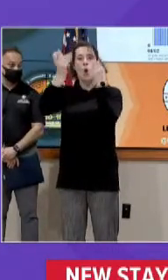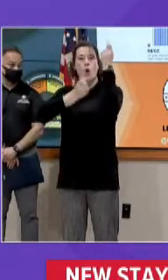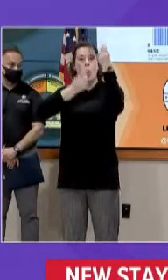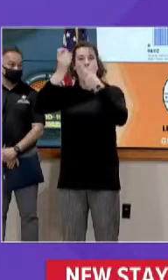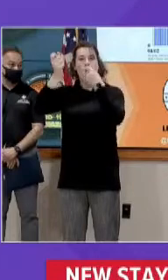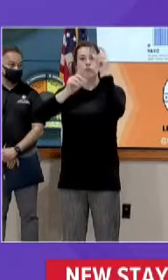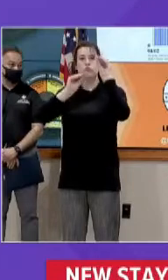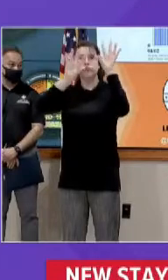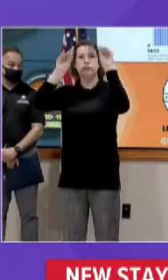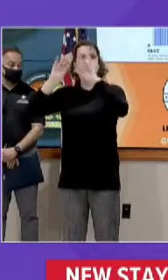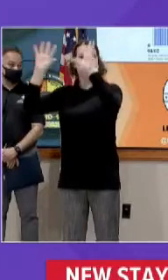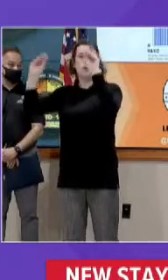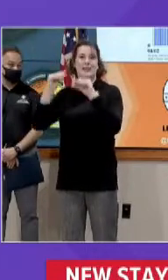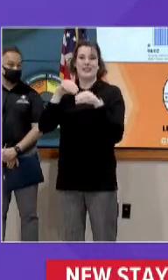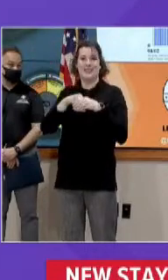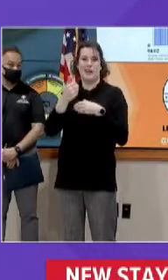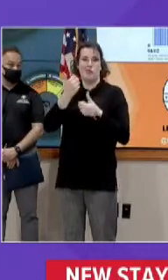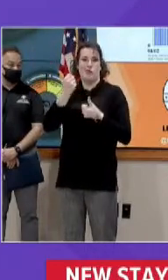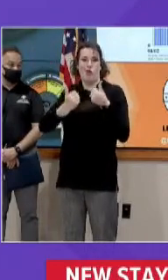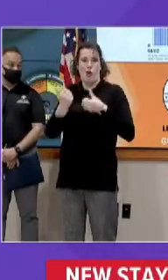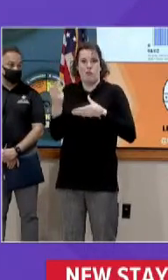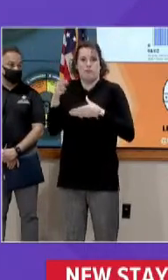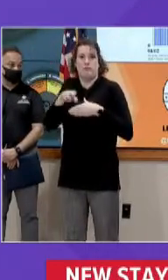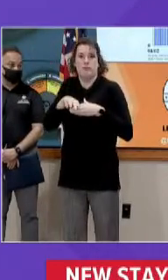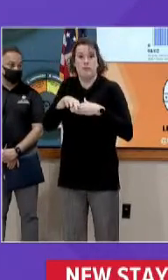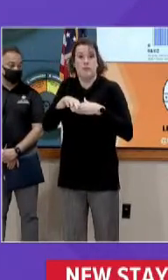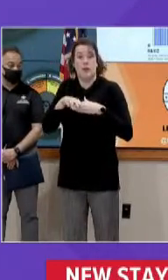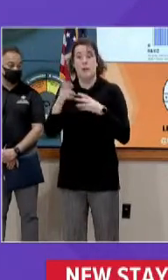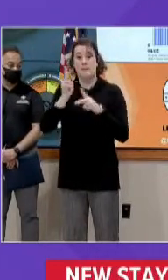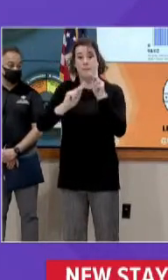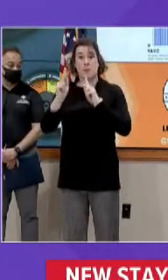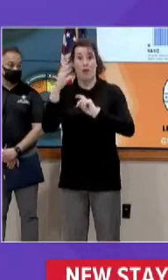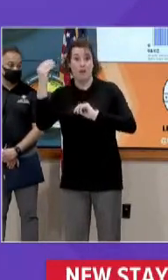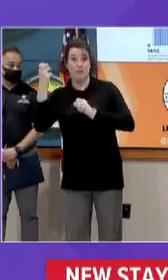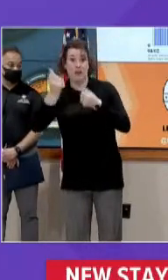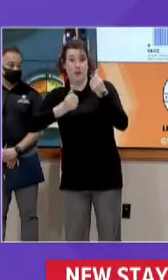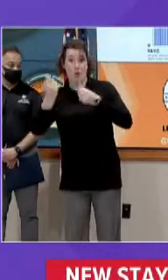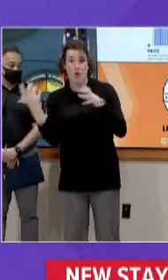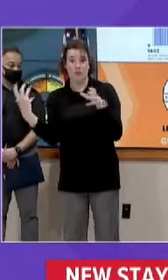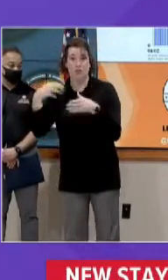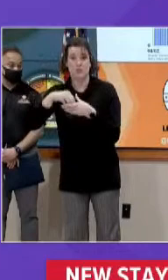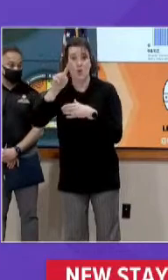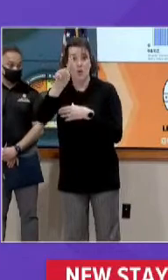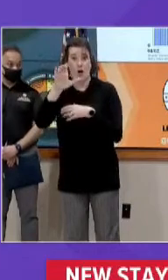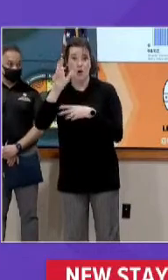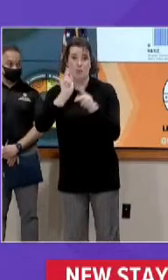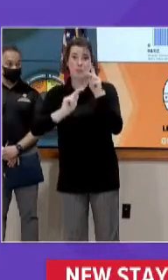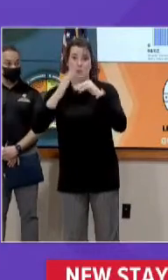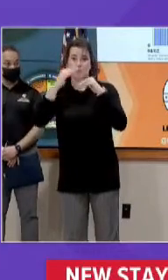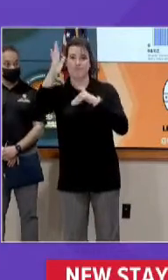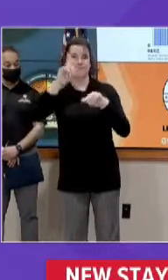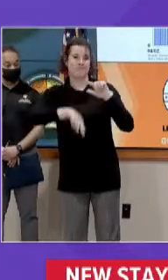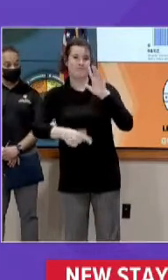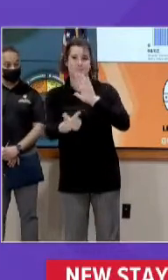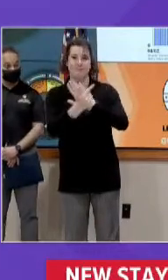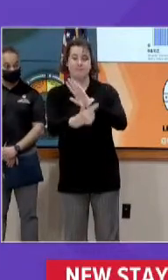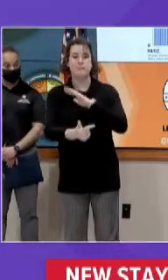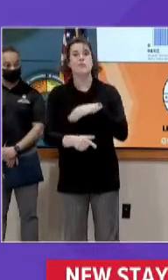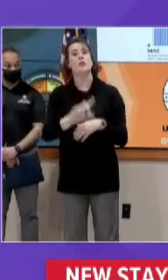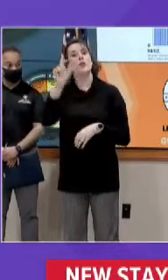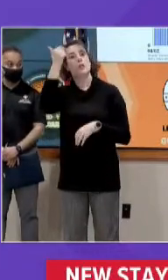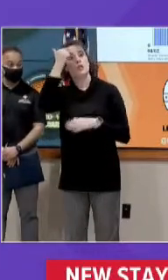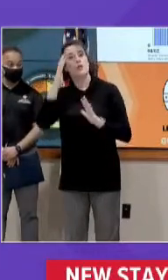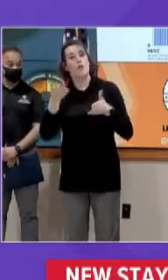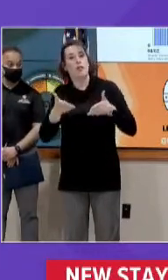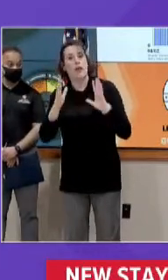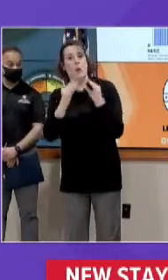allowing any gathering, outdoor gathering over 100 people where folks are congregating. As the governor makes more tools available, you